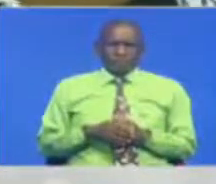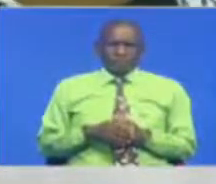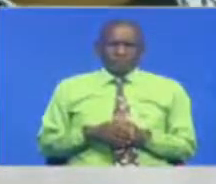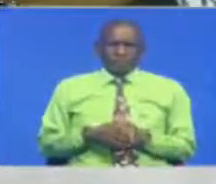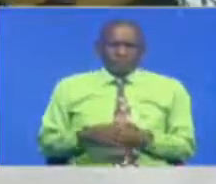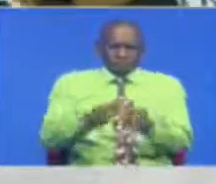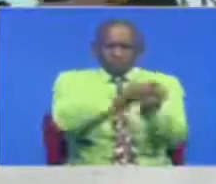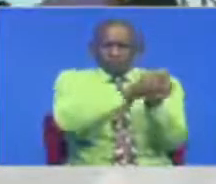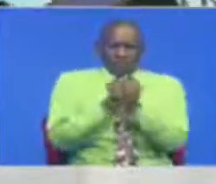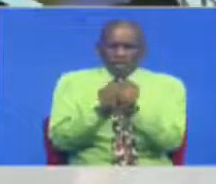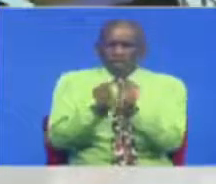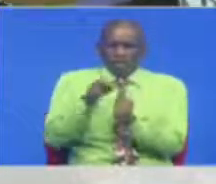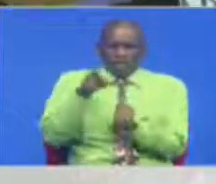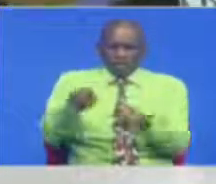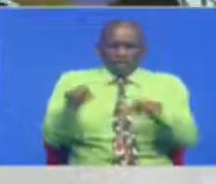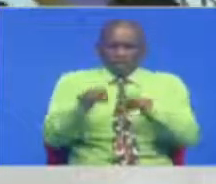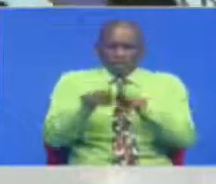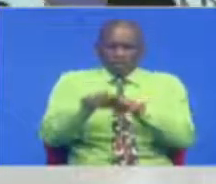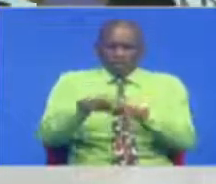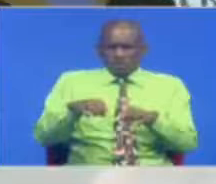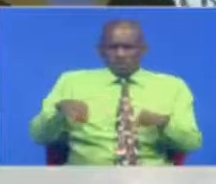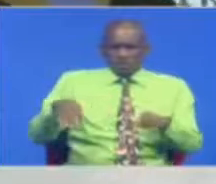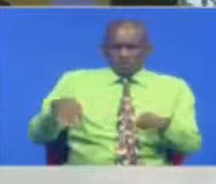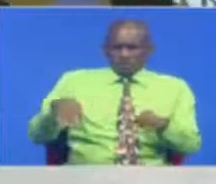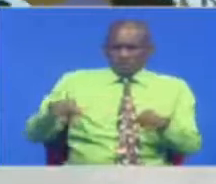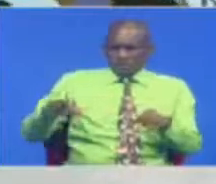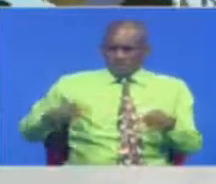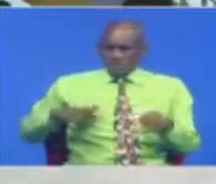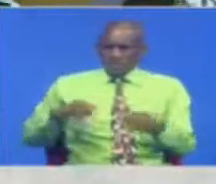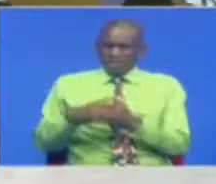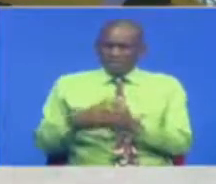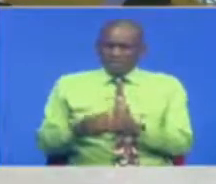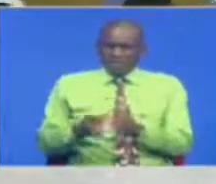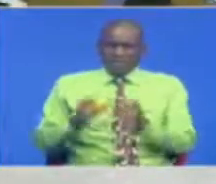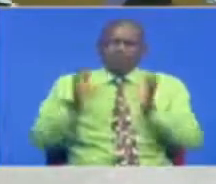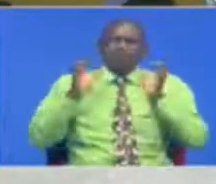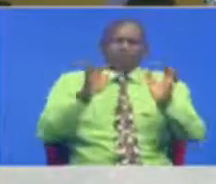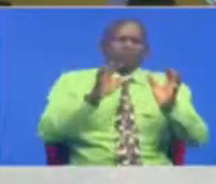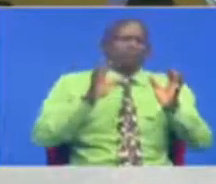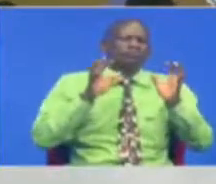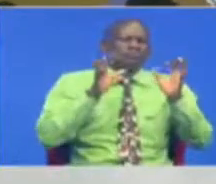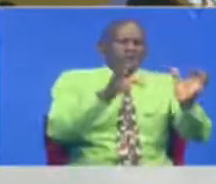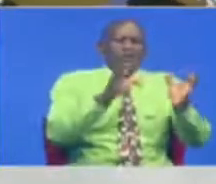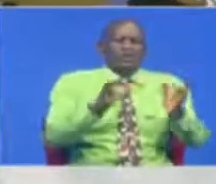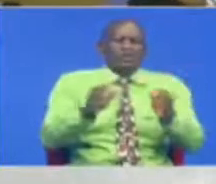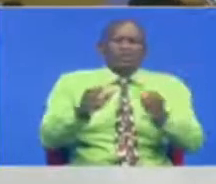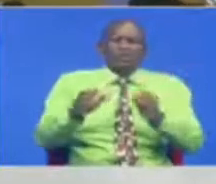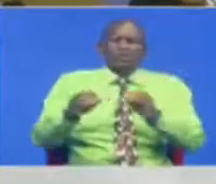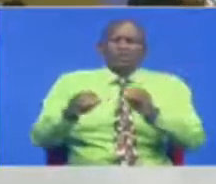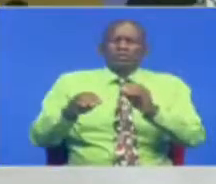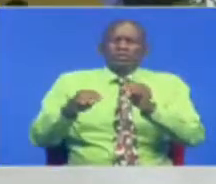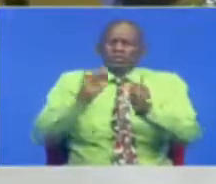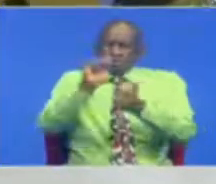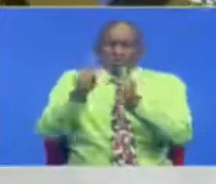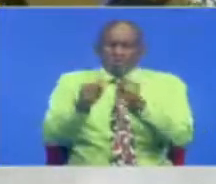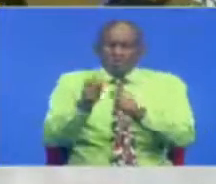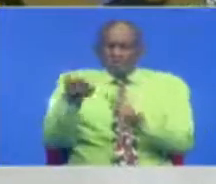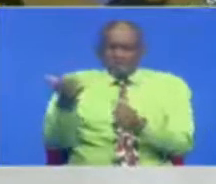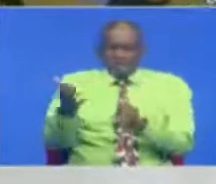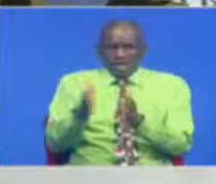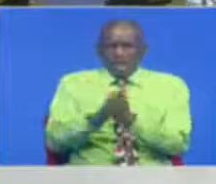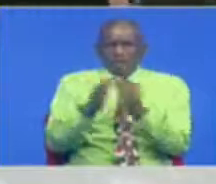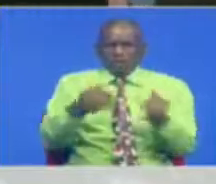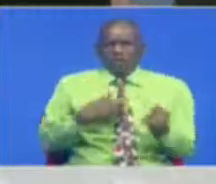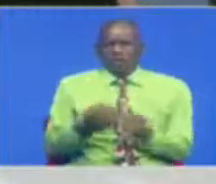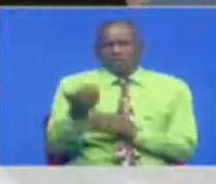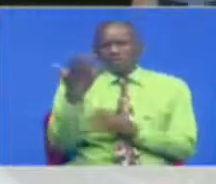Together with this, also the ladies have been playing netball, which have we did a round robin, and now we have